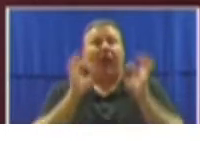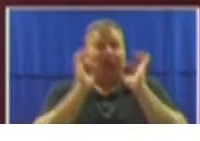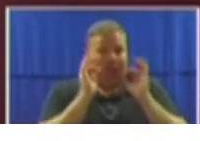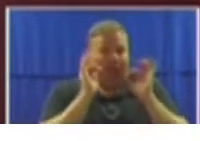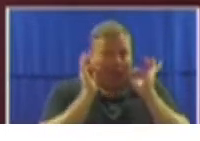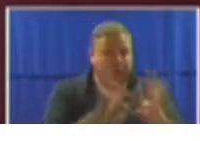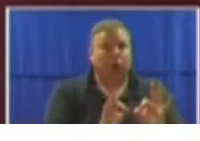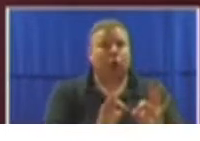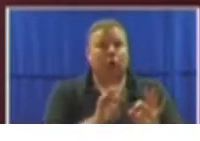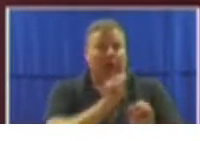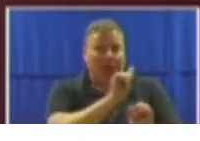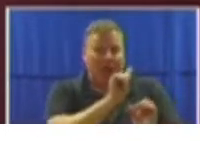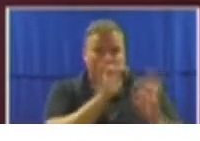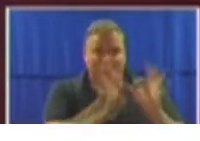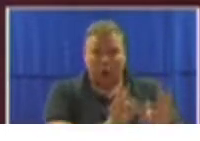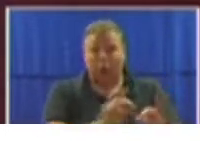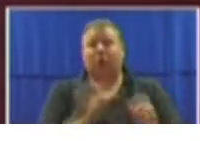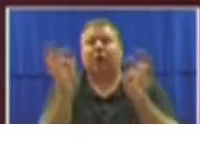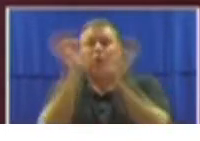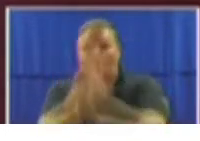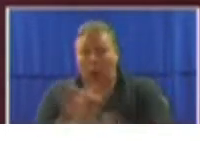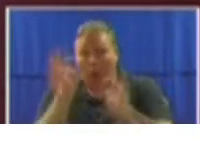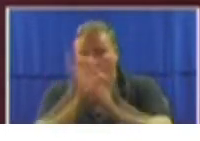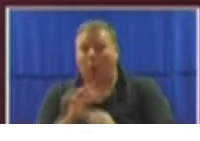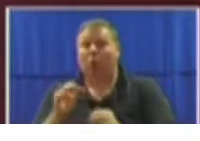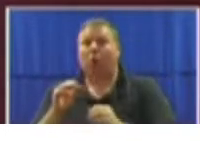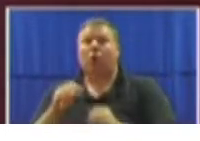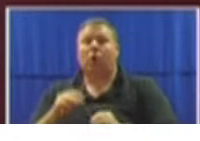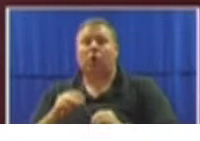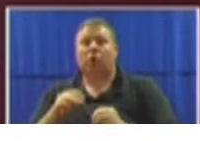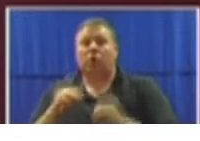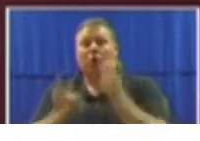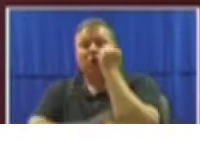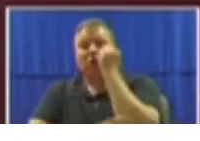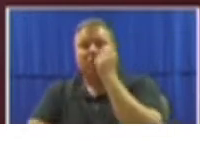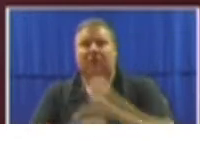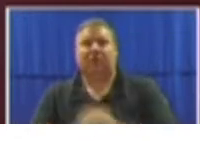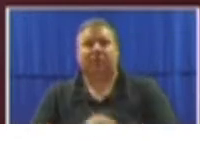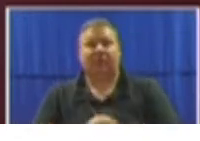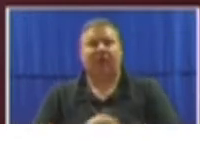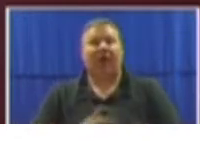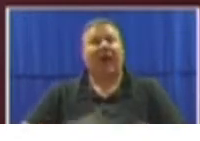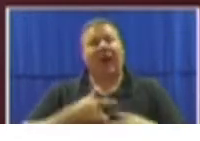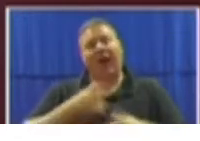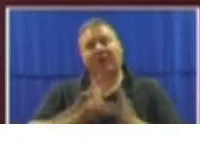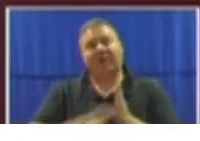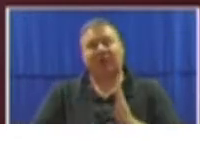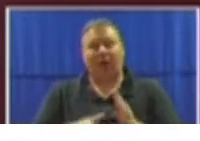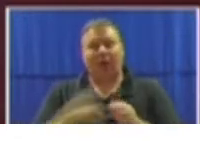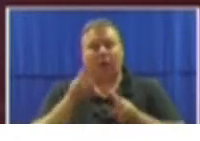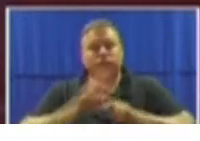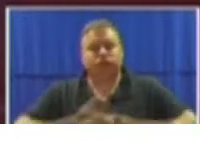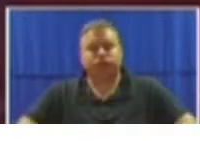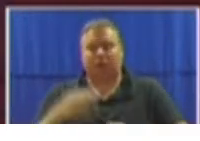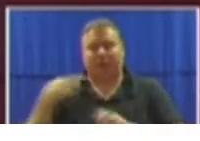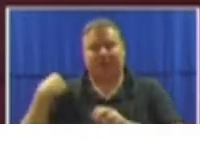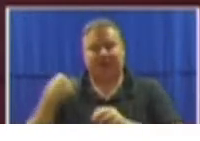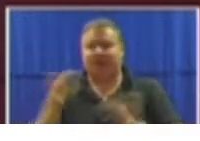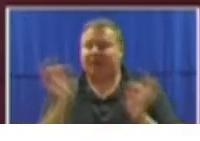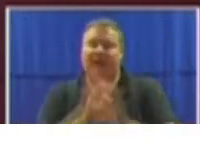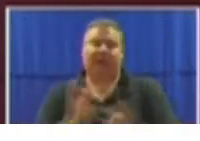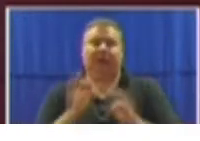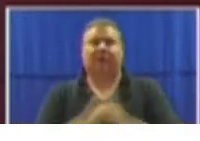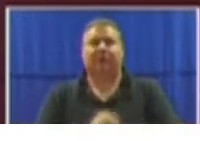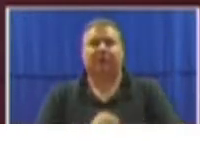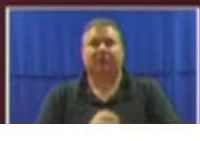consequences. The long-awaited lifestyle audits for ministers, nothing. Action against those mentioned in the high-level